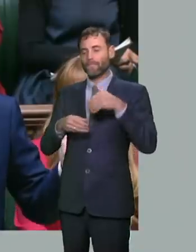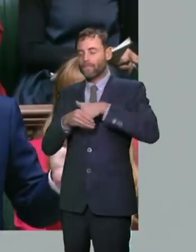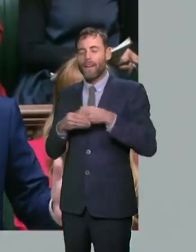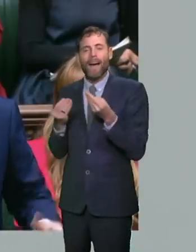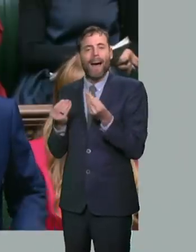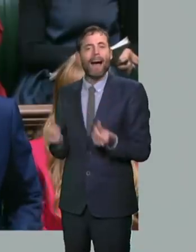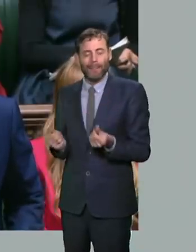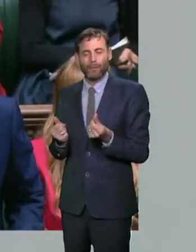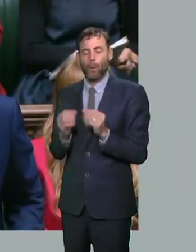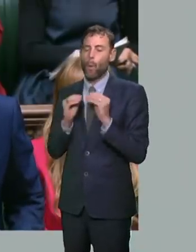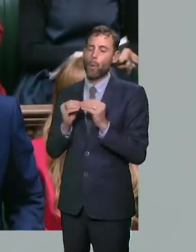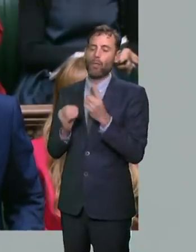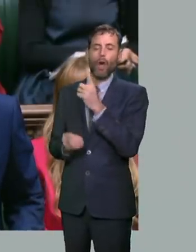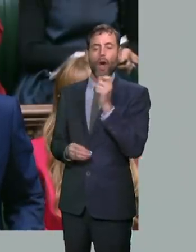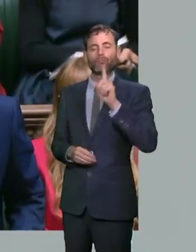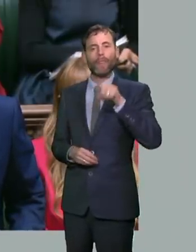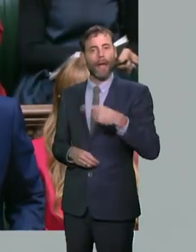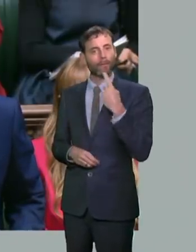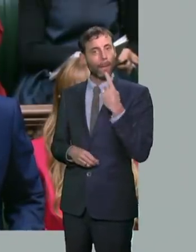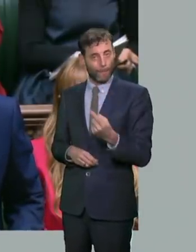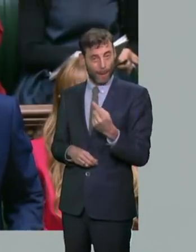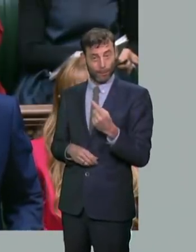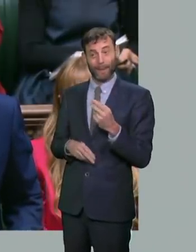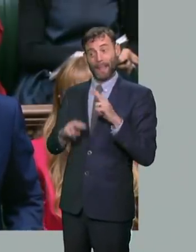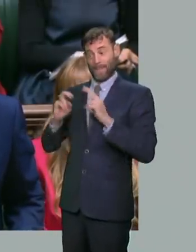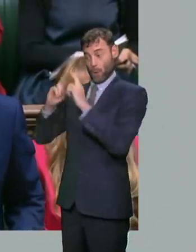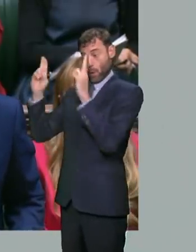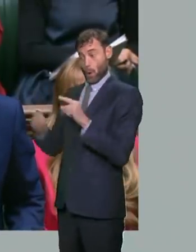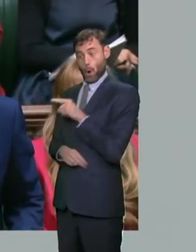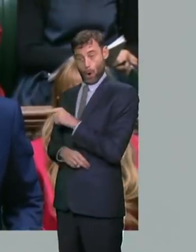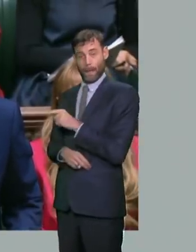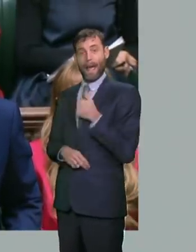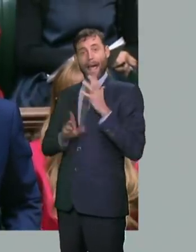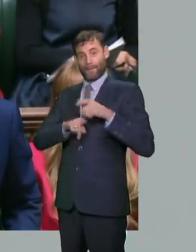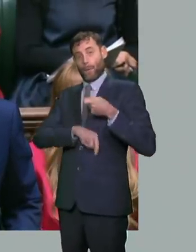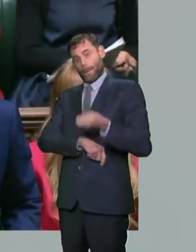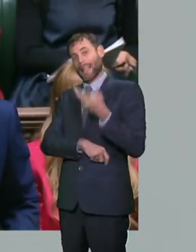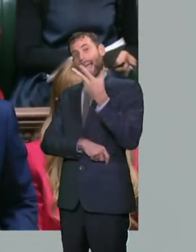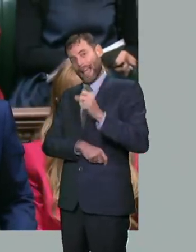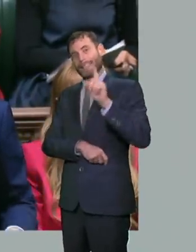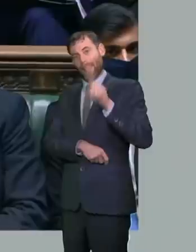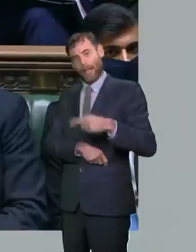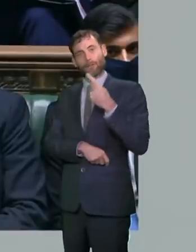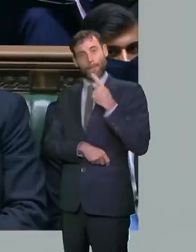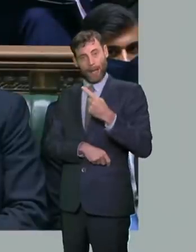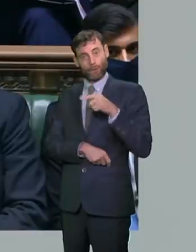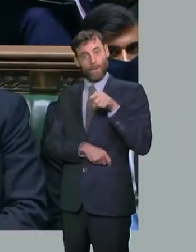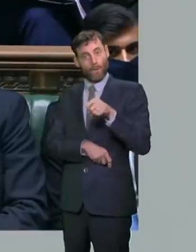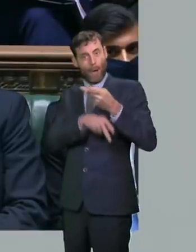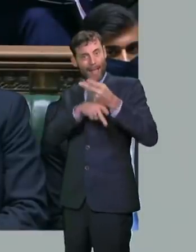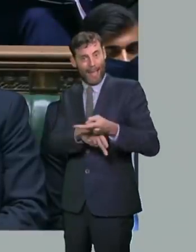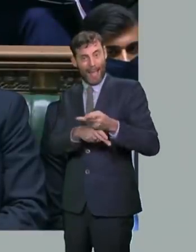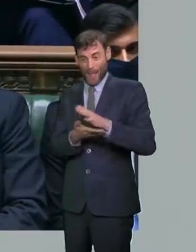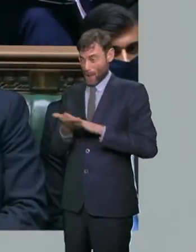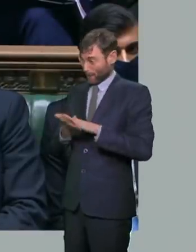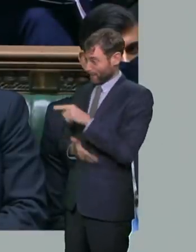about £100,000, most of it turned up in their home, would have to pay £80,000. They'd lose